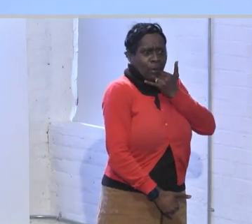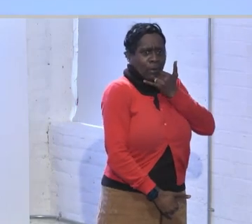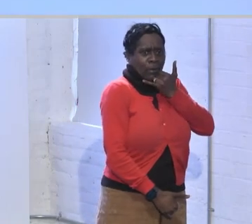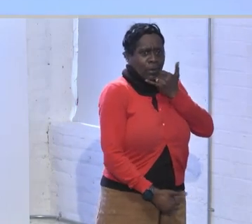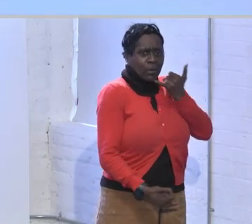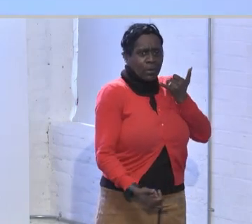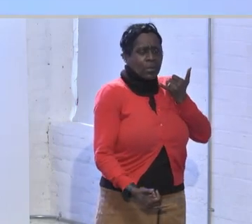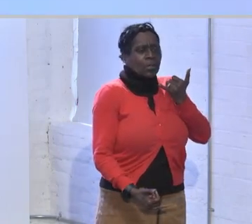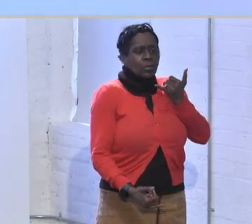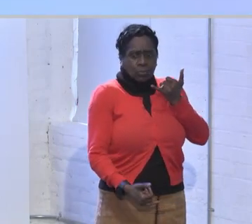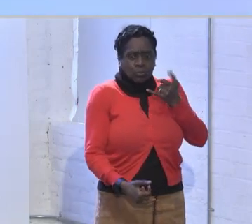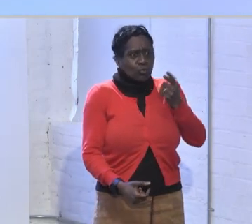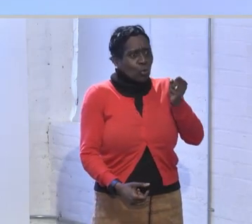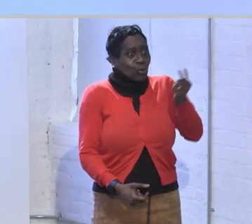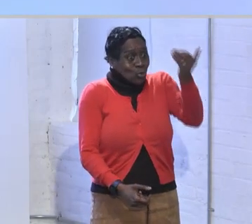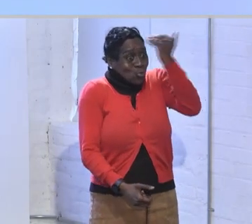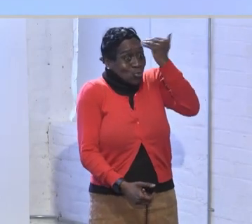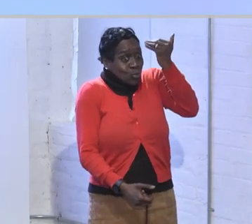so